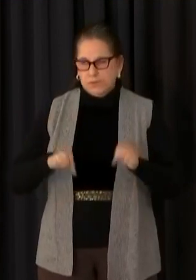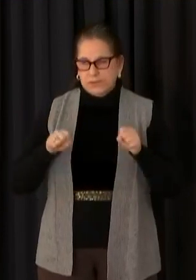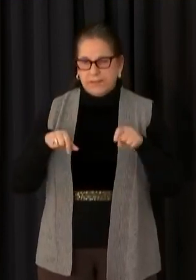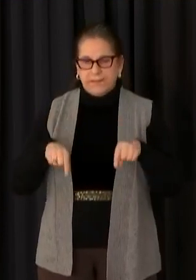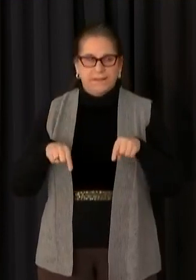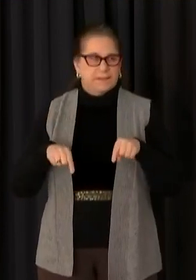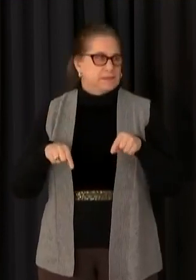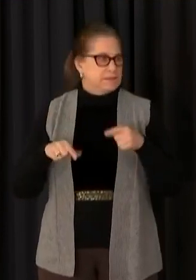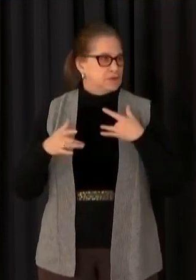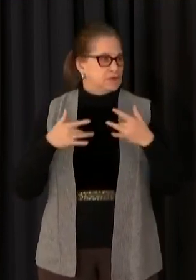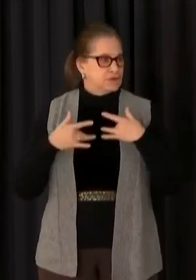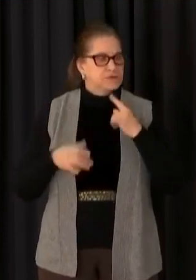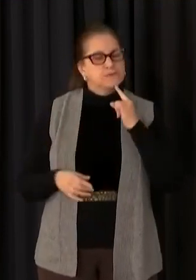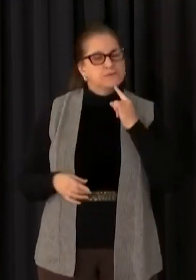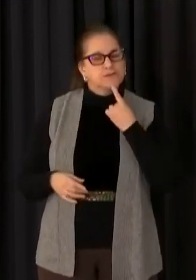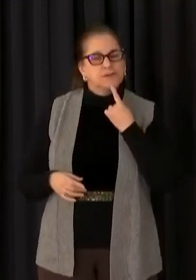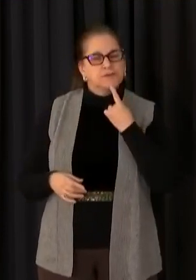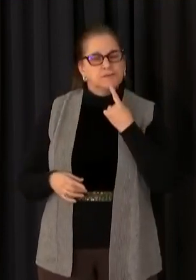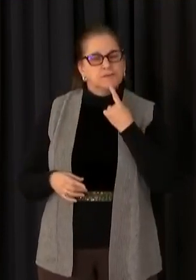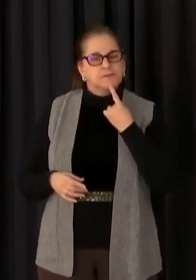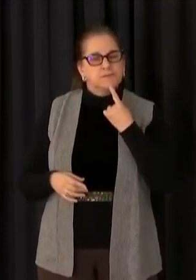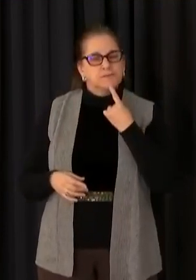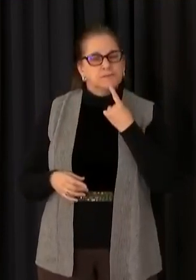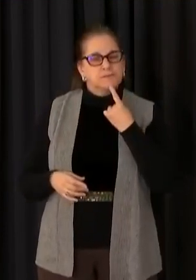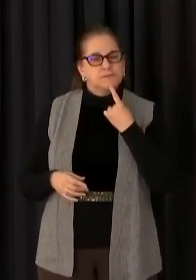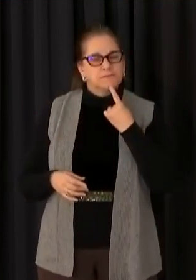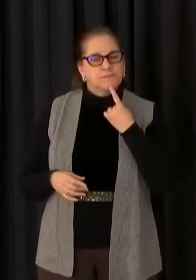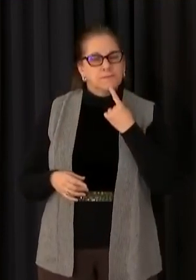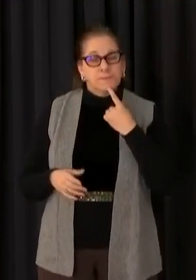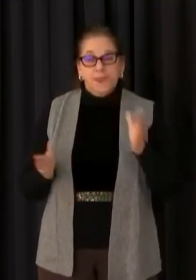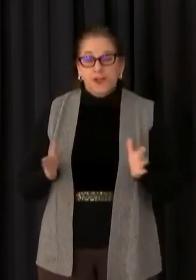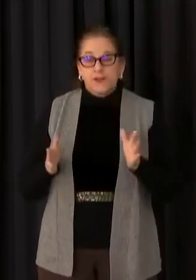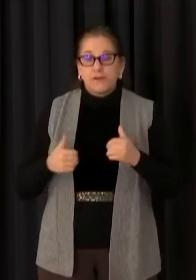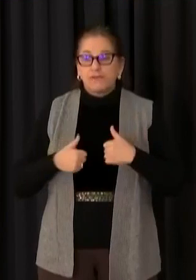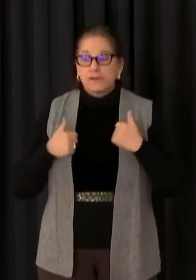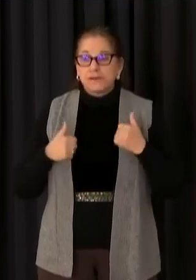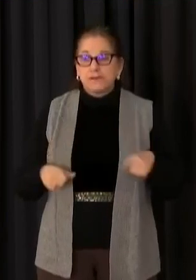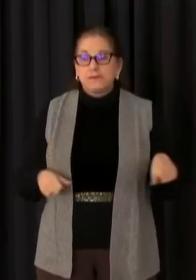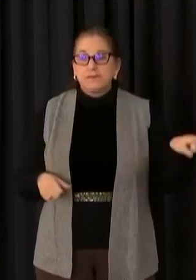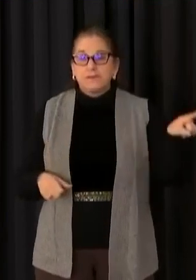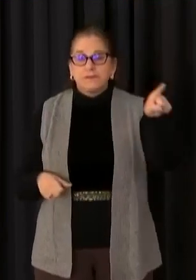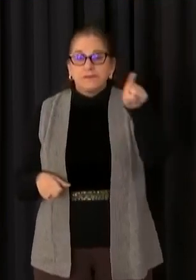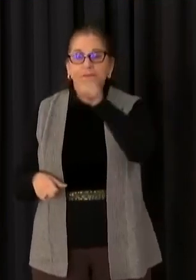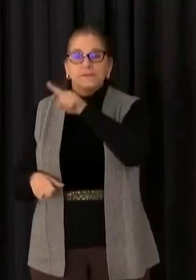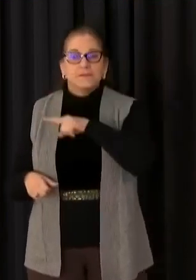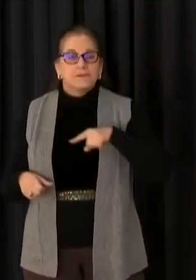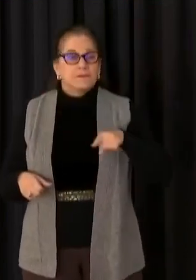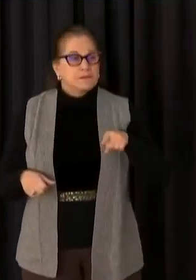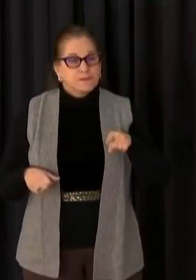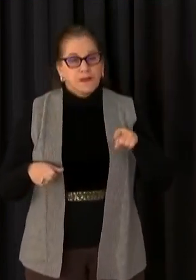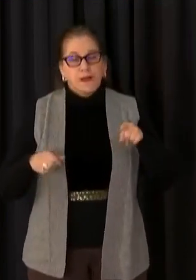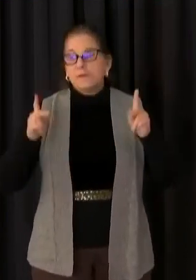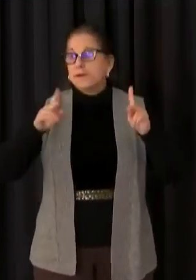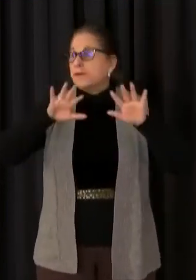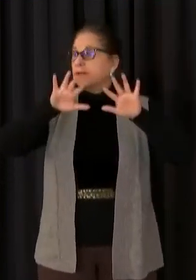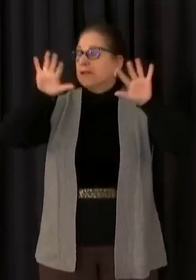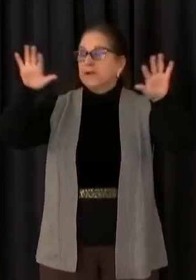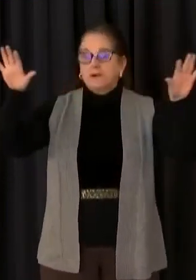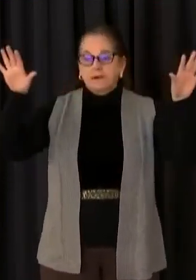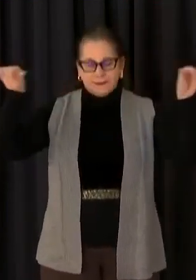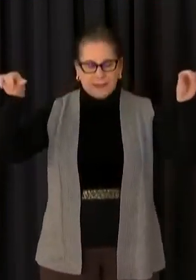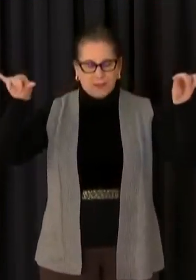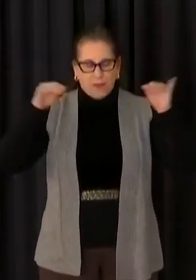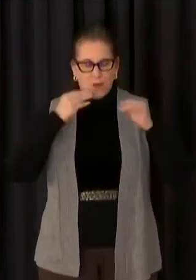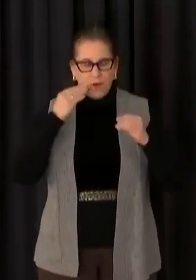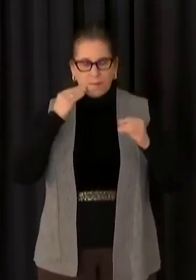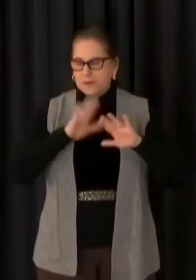seriously. And as the mayor has encouraged residents, as she has encouraged visitors from around the country, we're